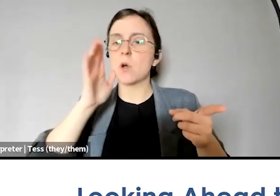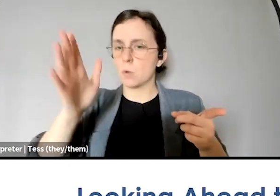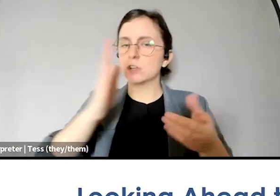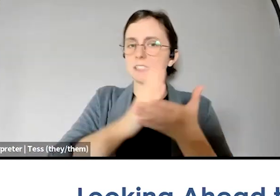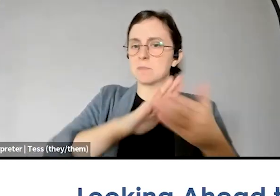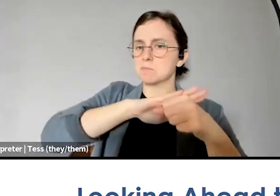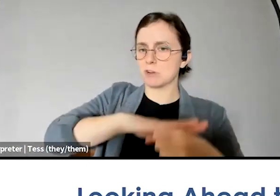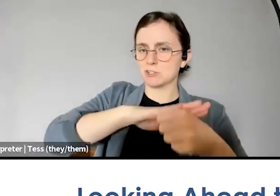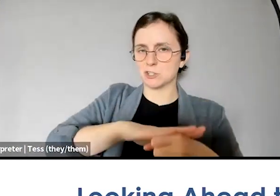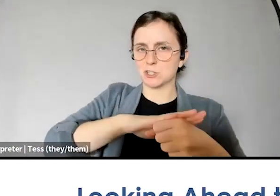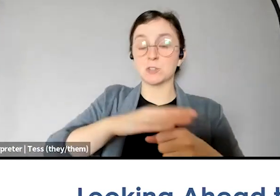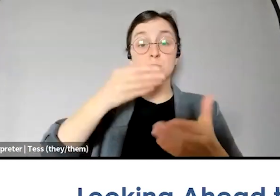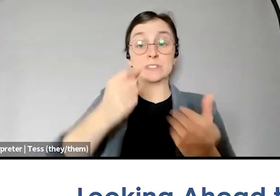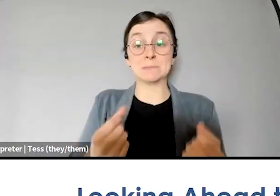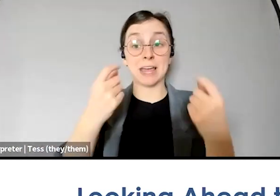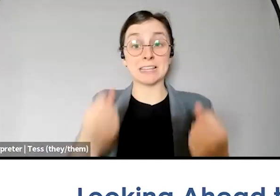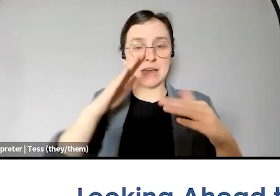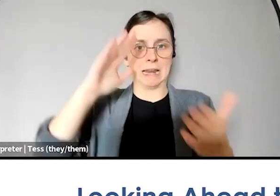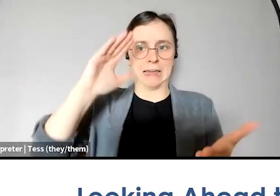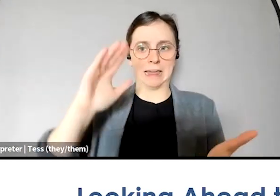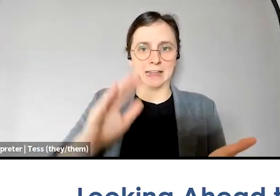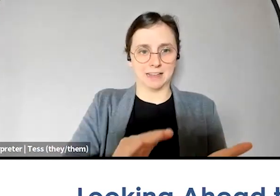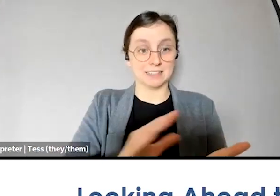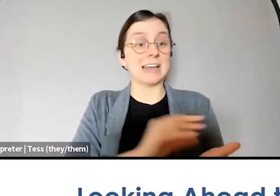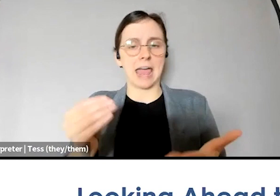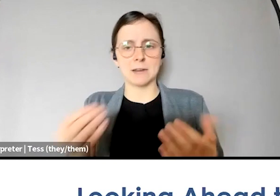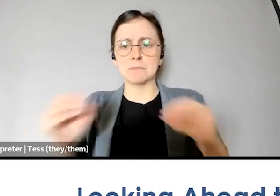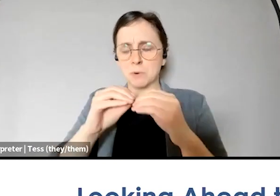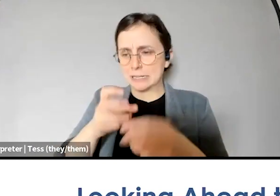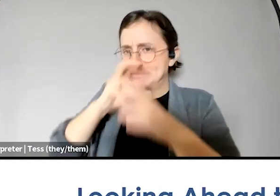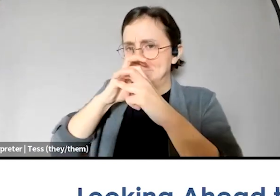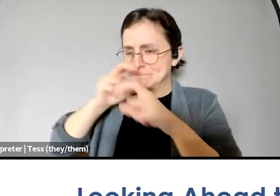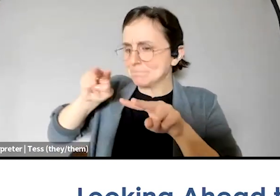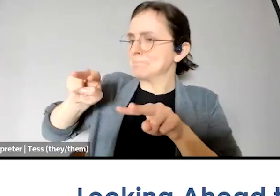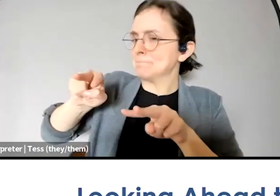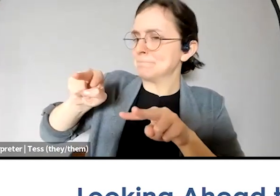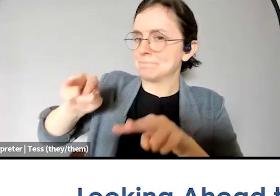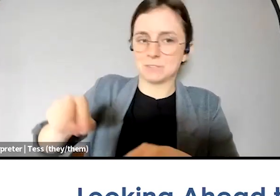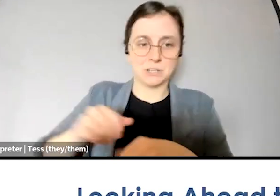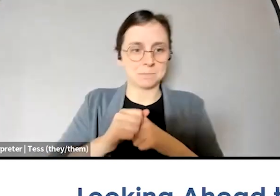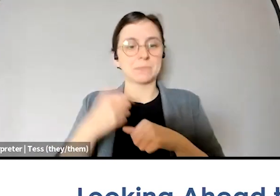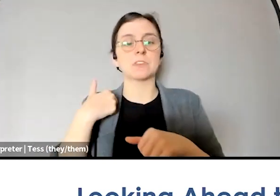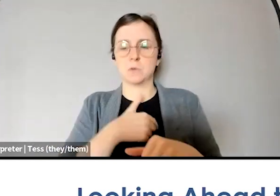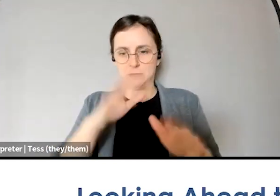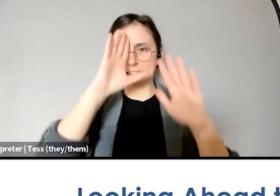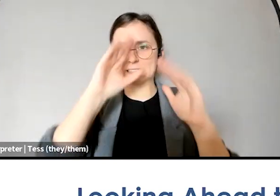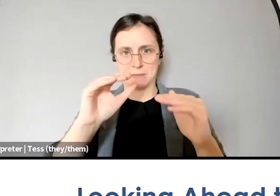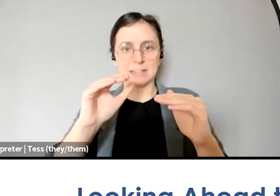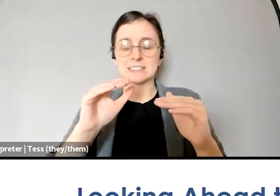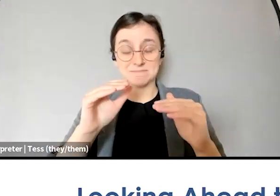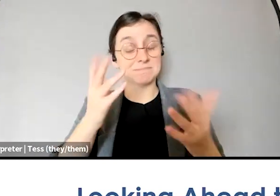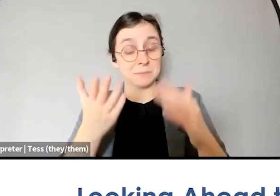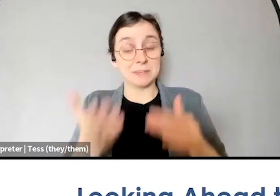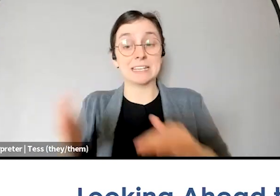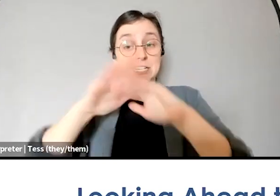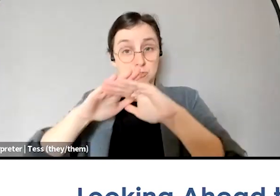oversight. And we also expect the same interest, if not more, in mental health and substance use, because the